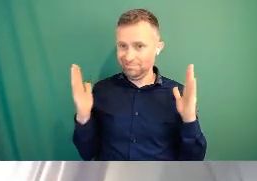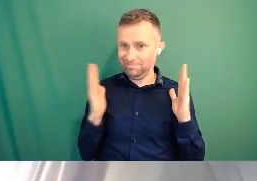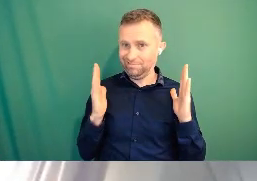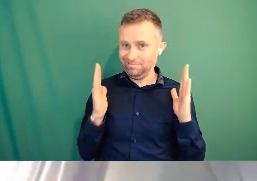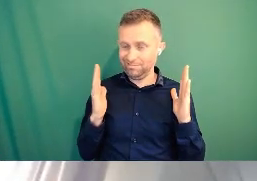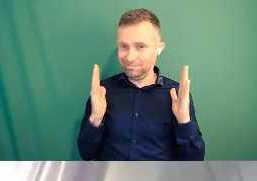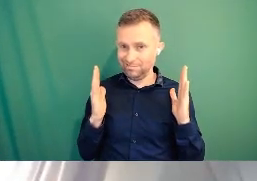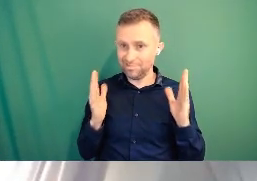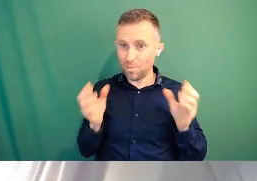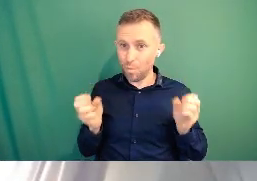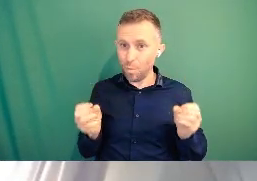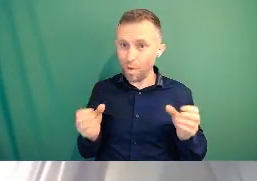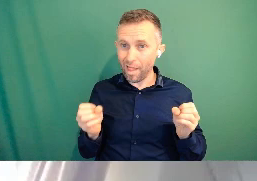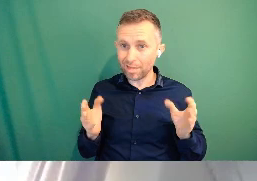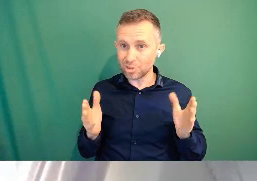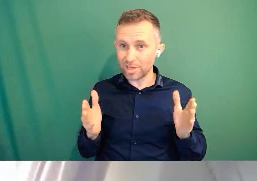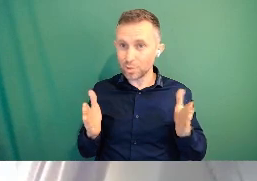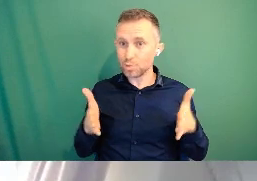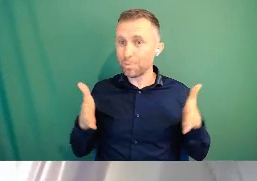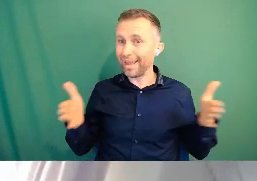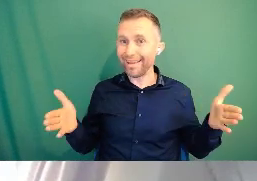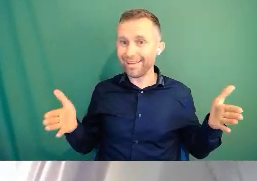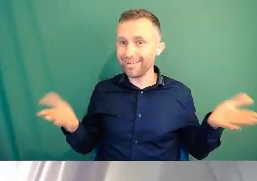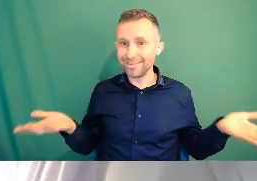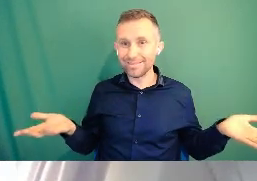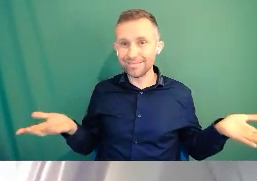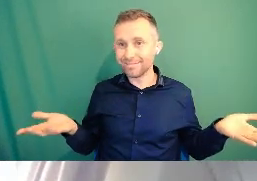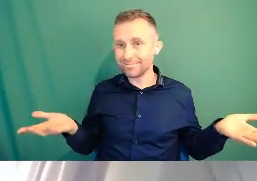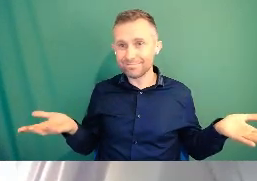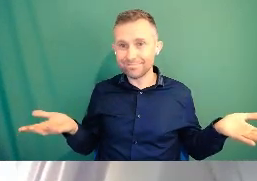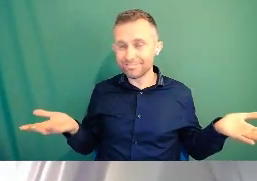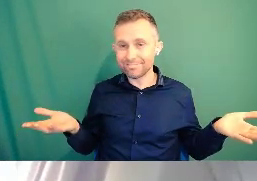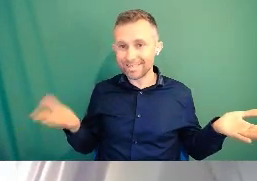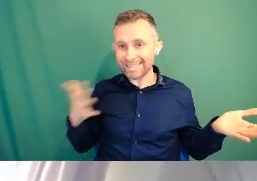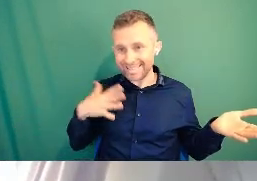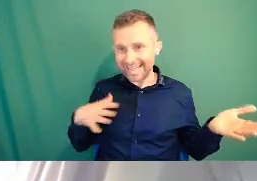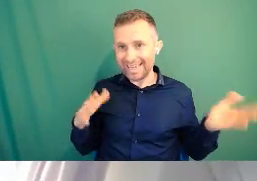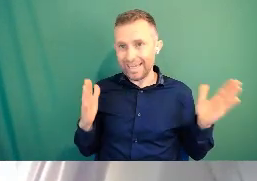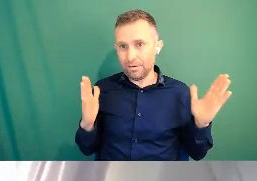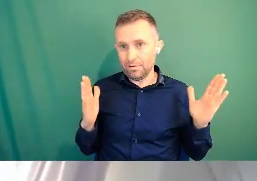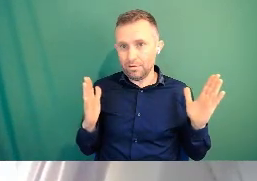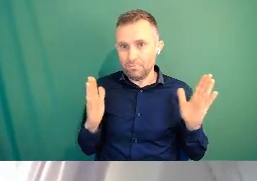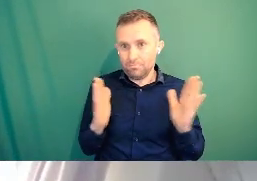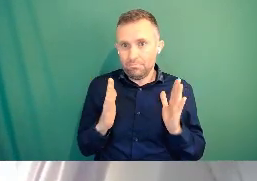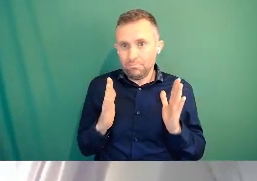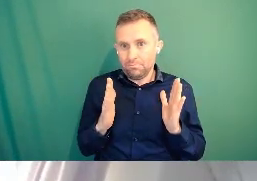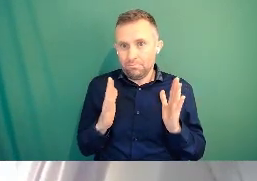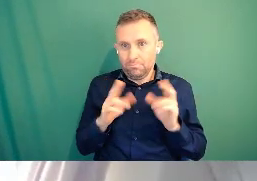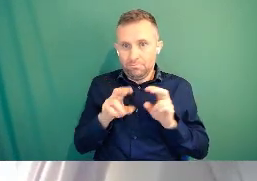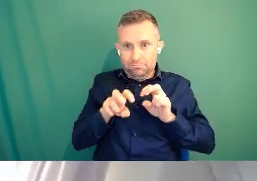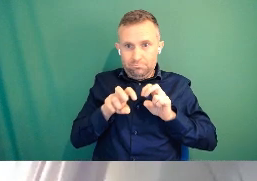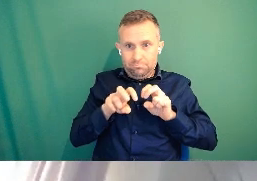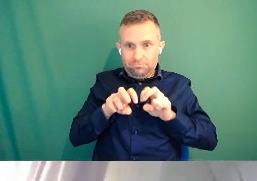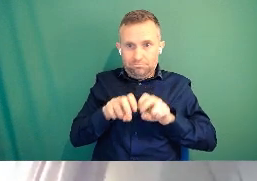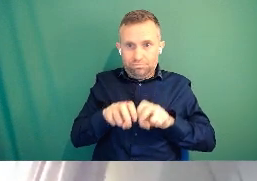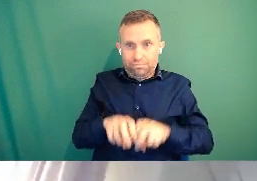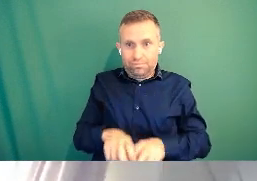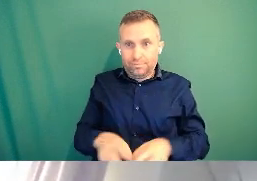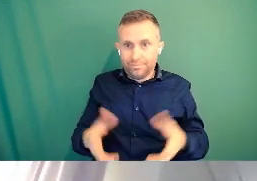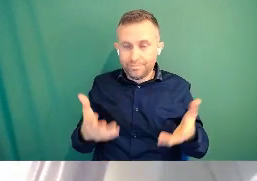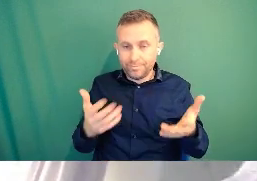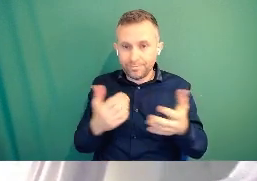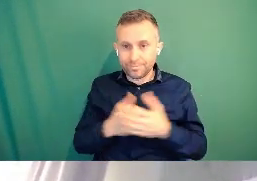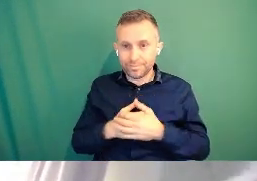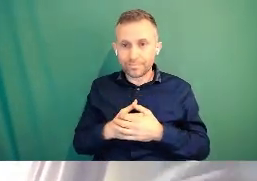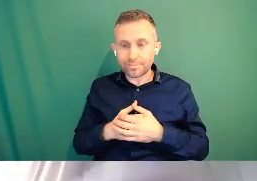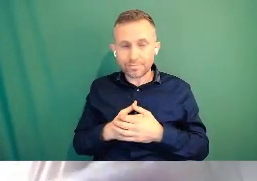room, they are fairly narrow. So for wheelchair access, if it's a wide wheelchair, then you'd be limited